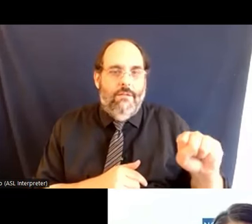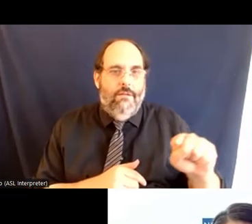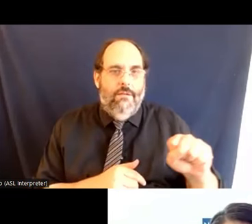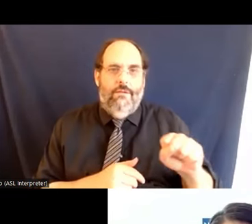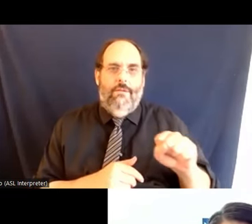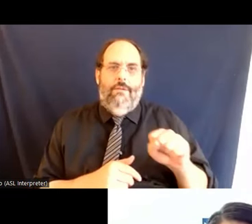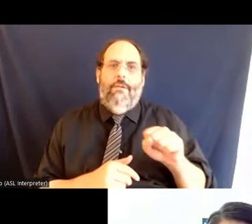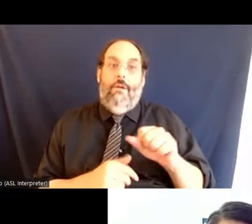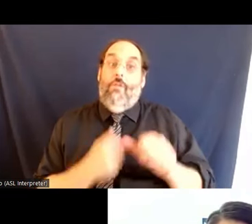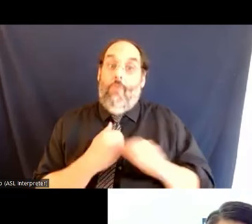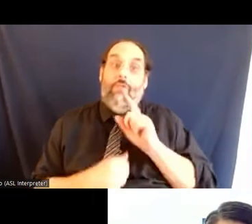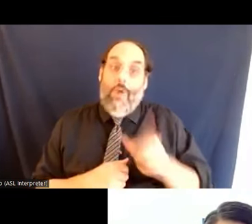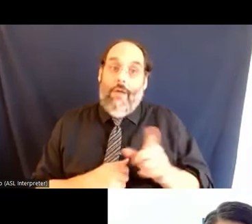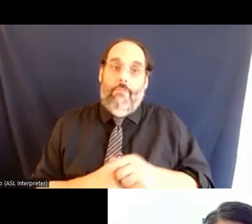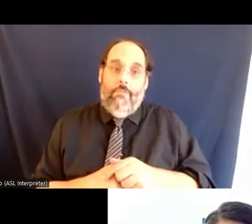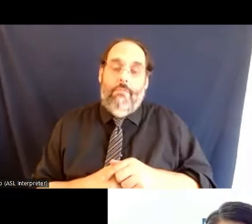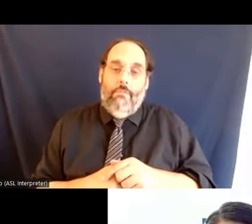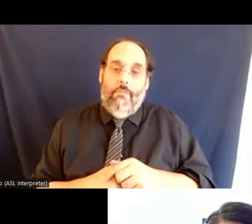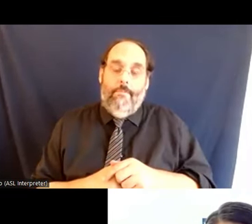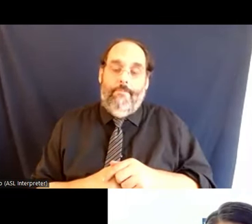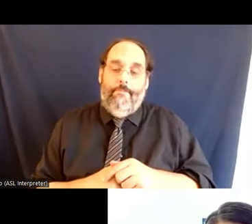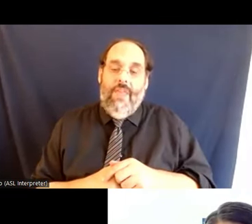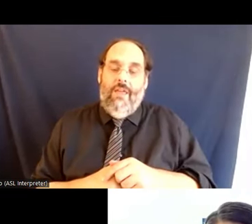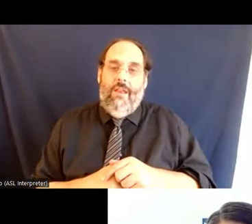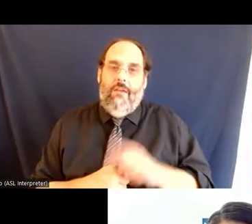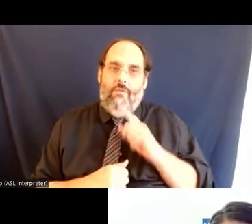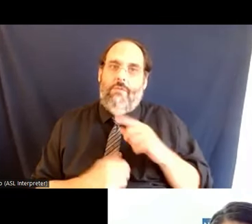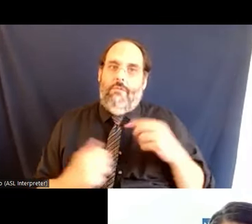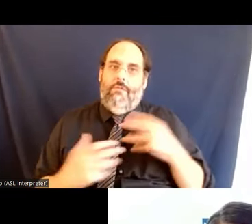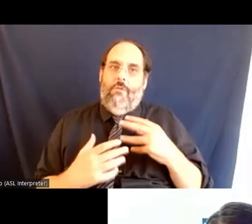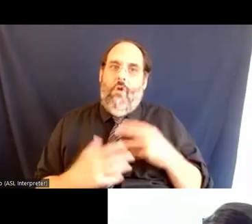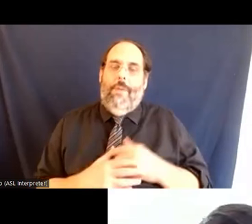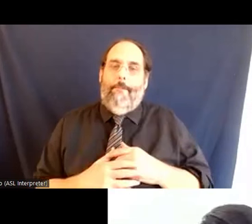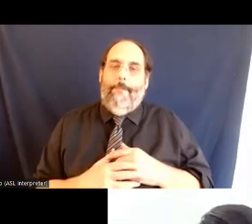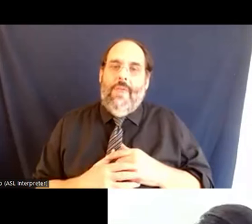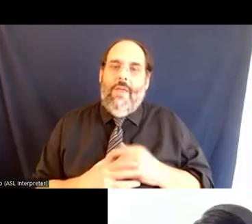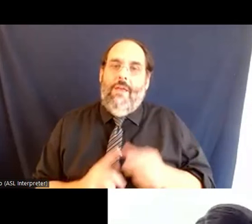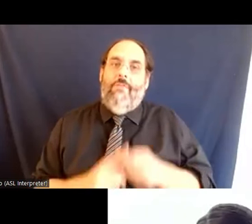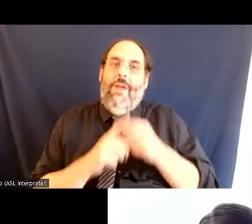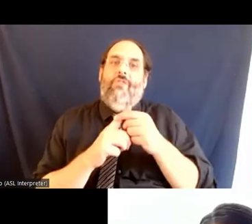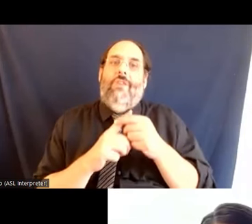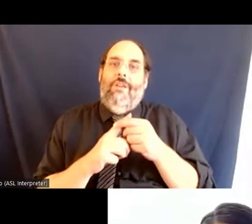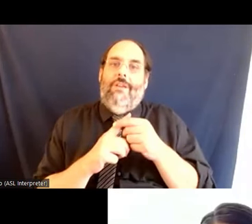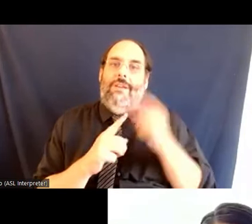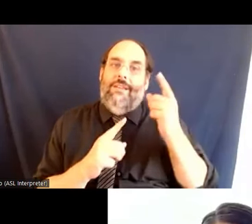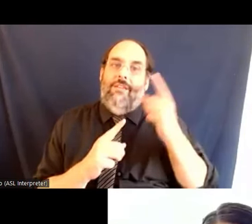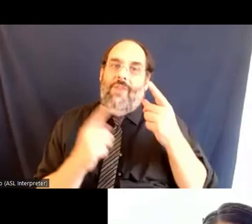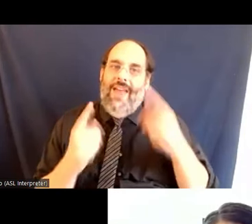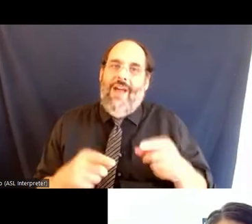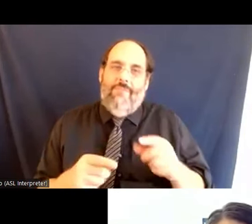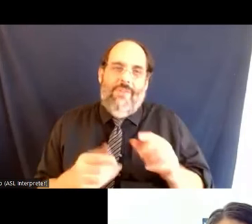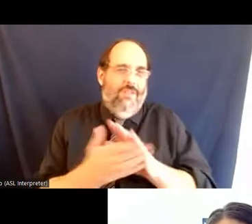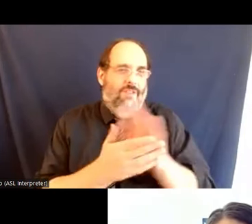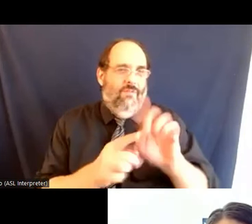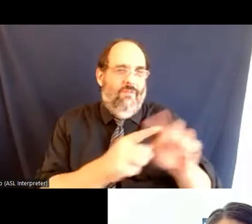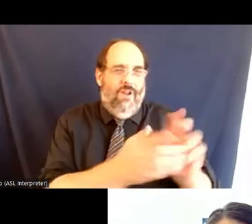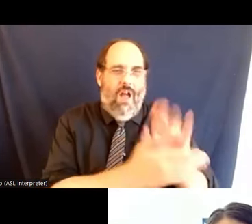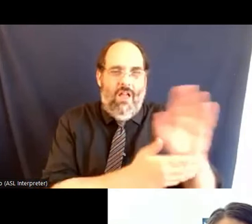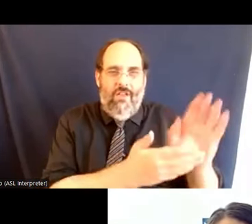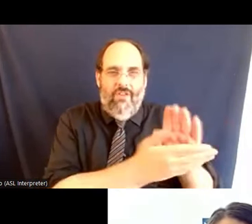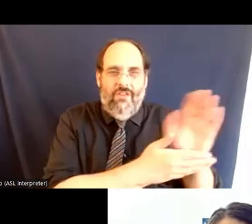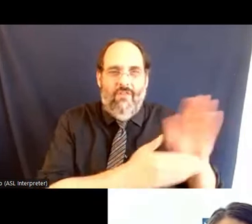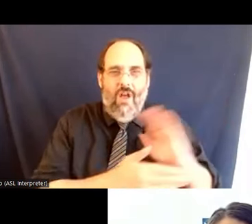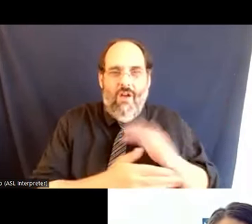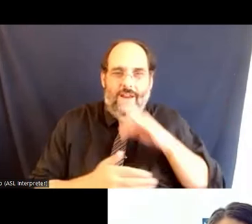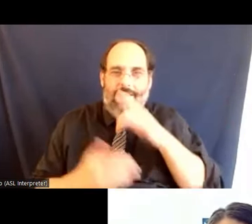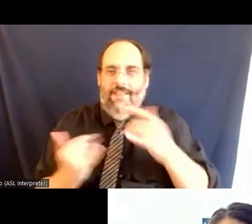threats are real and very alarming, particularly in terms of what's happening on college campuses for our kids right